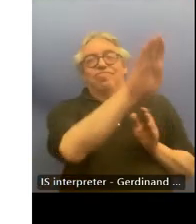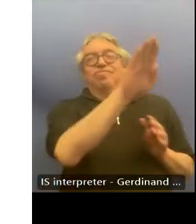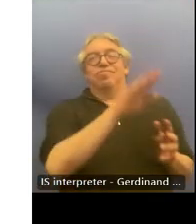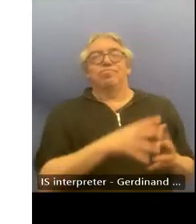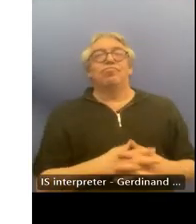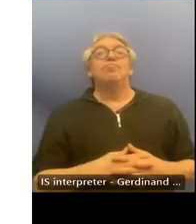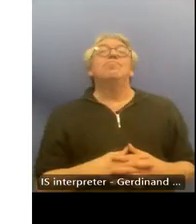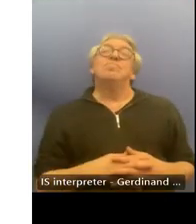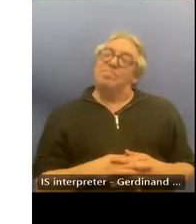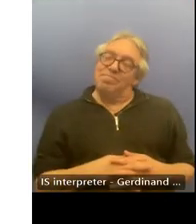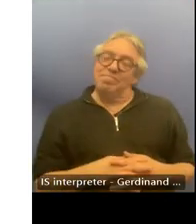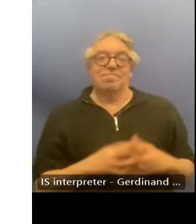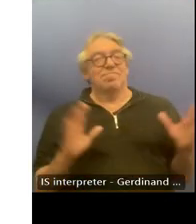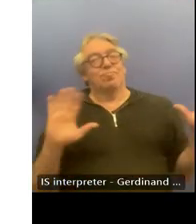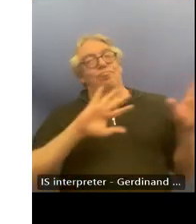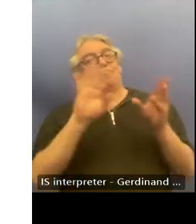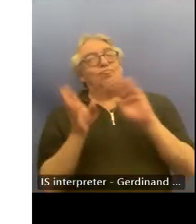Thank you.